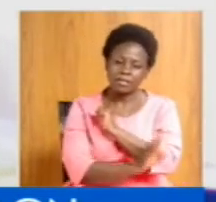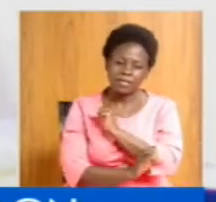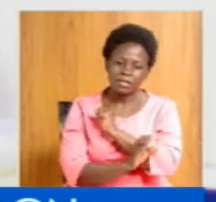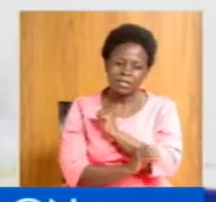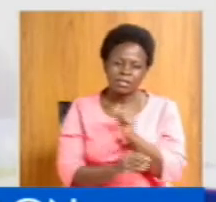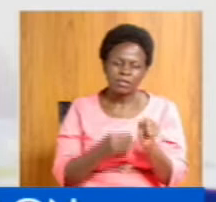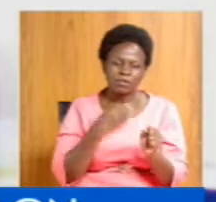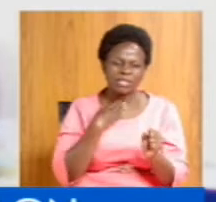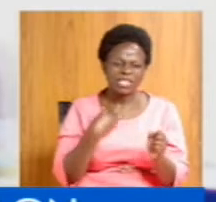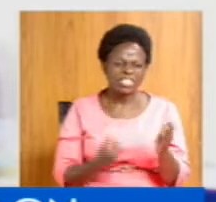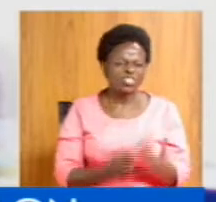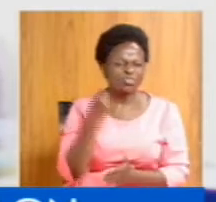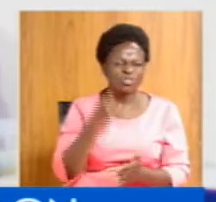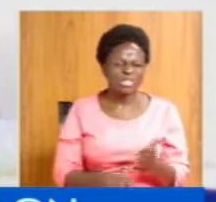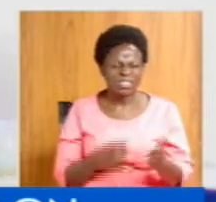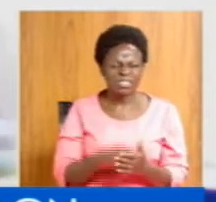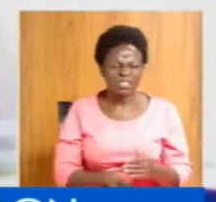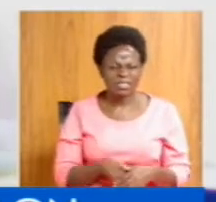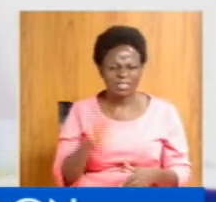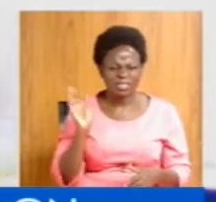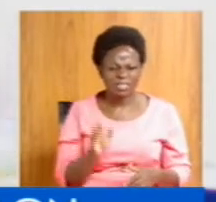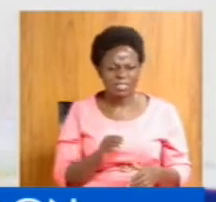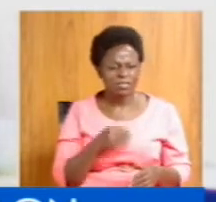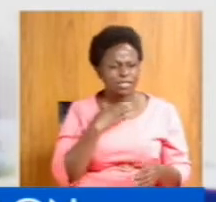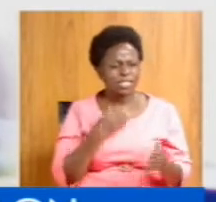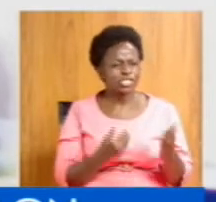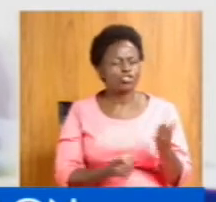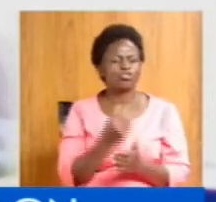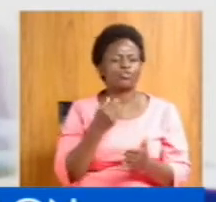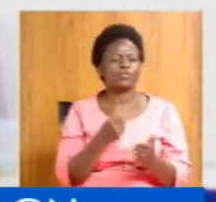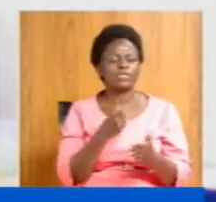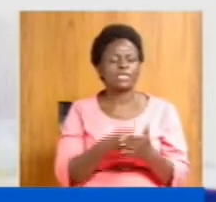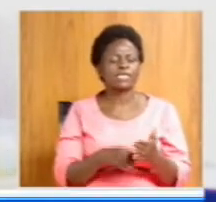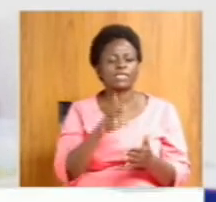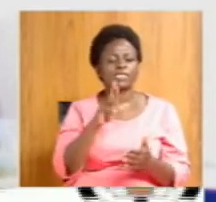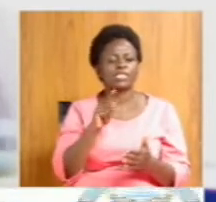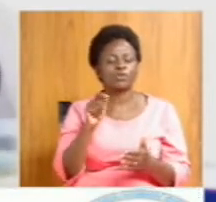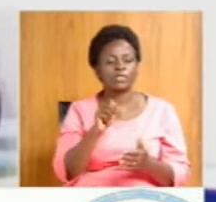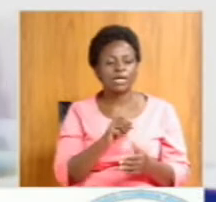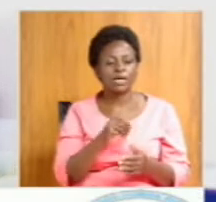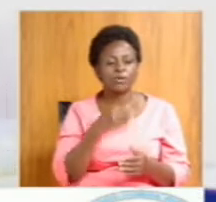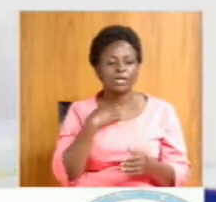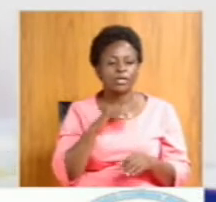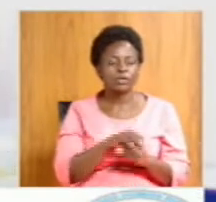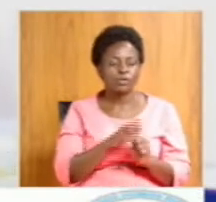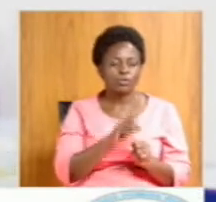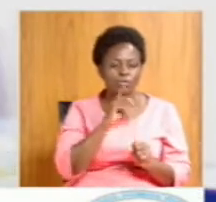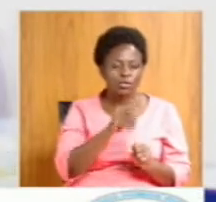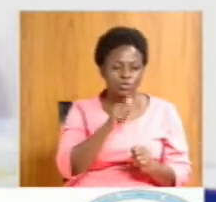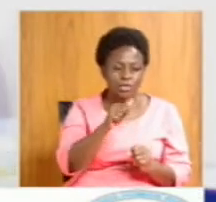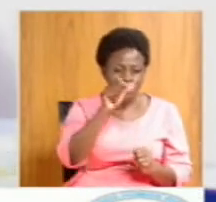we don't need new taxes neither do we need new tax rates but we need to make sure each and every person